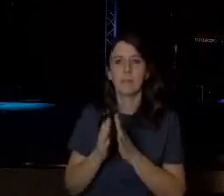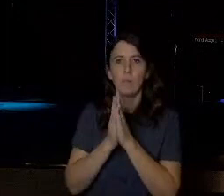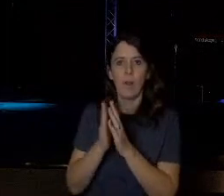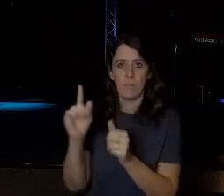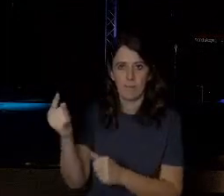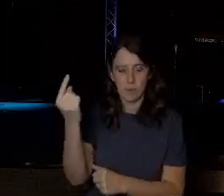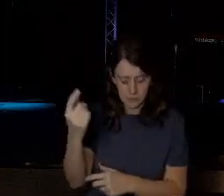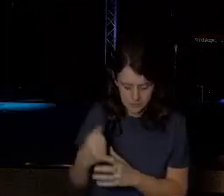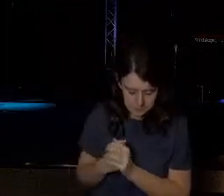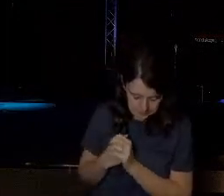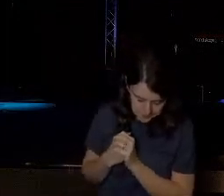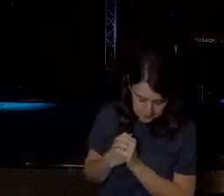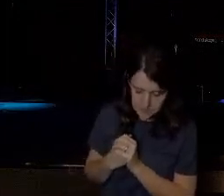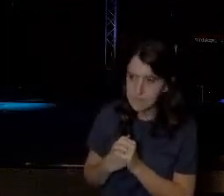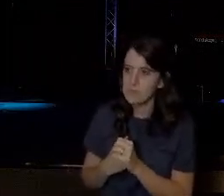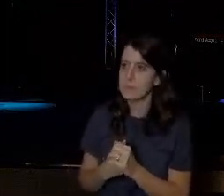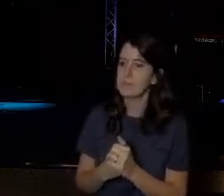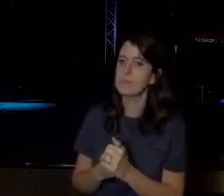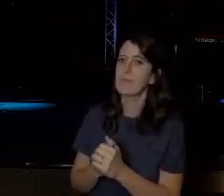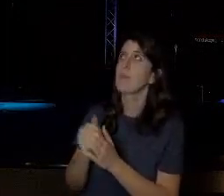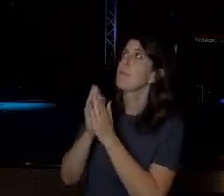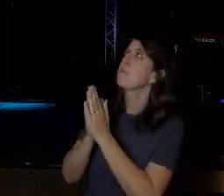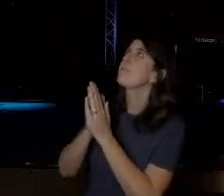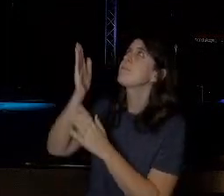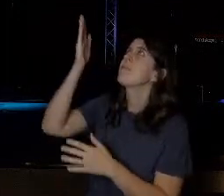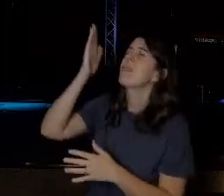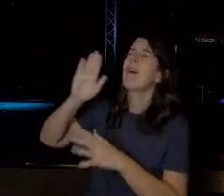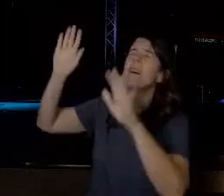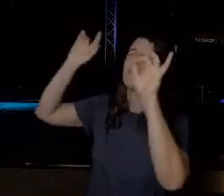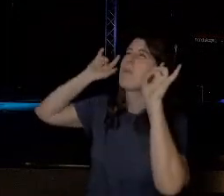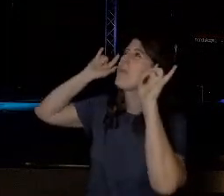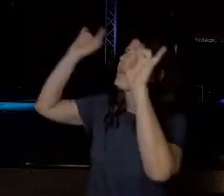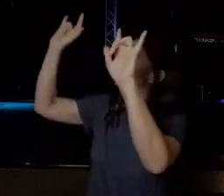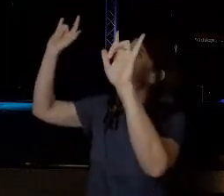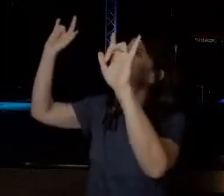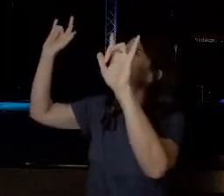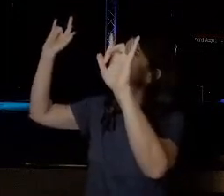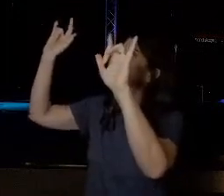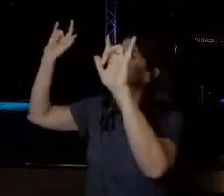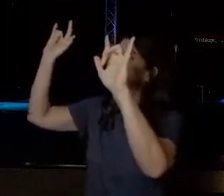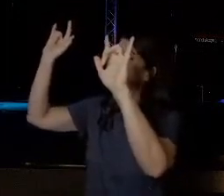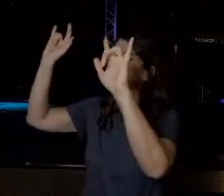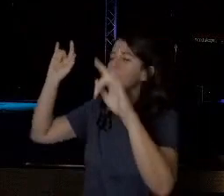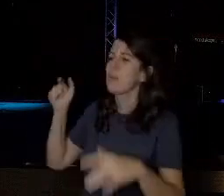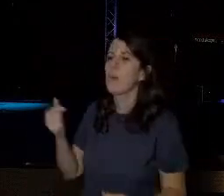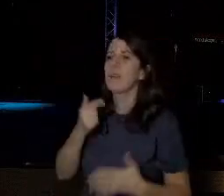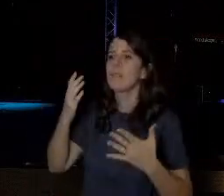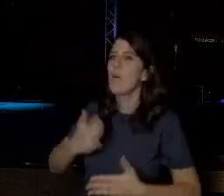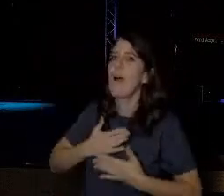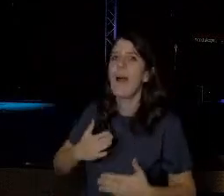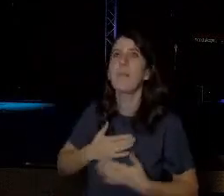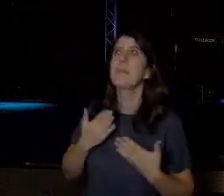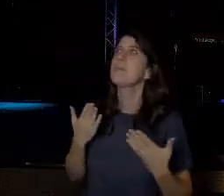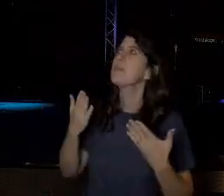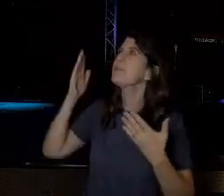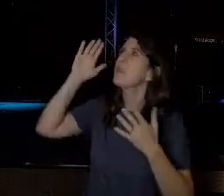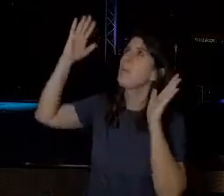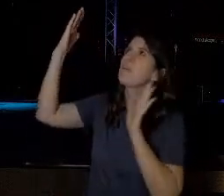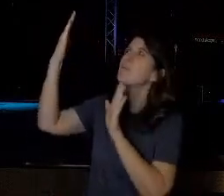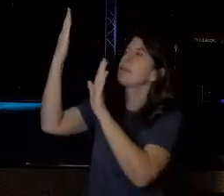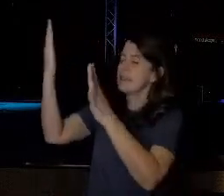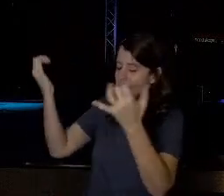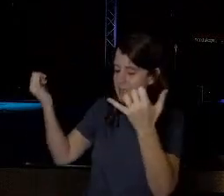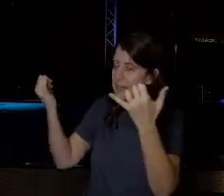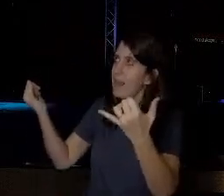prayer for us. God, we love you. And we are so happy just to be in your presence this